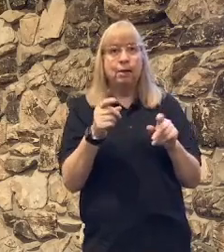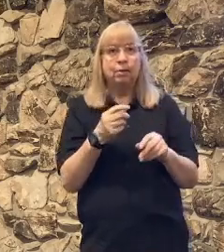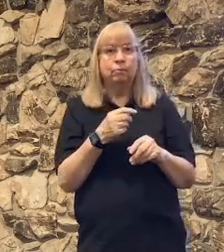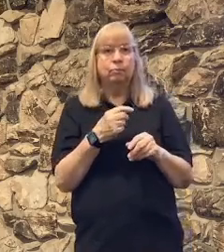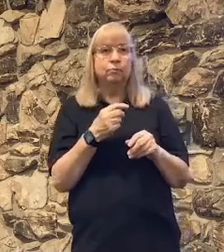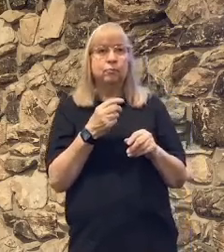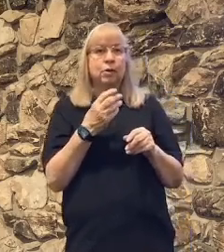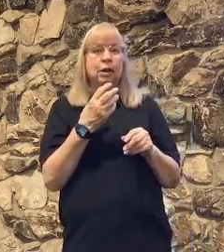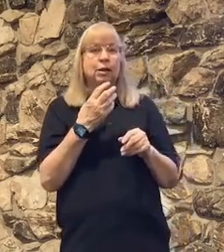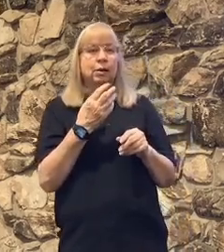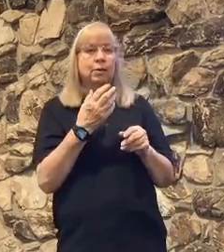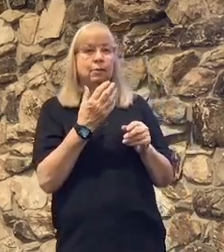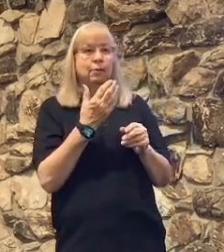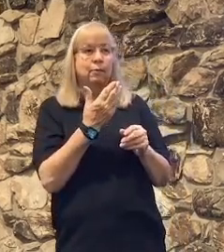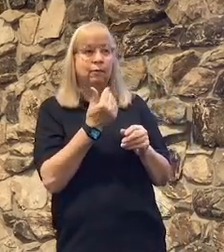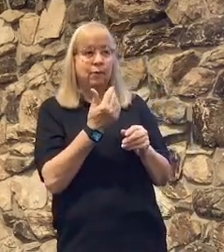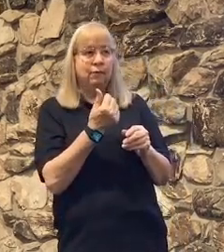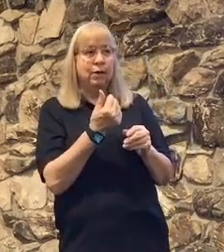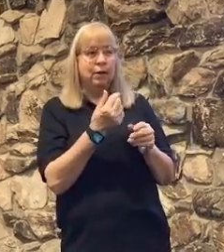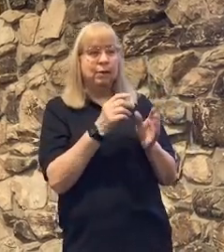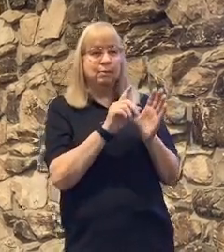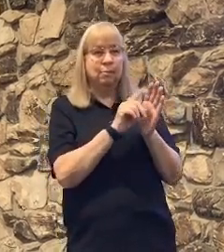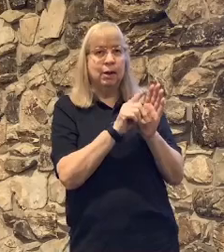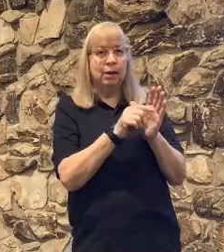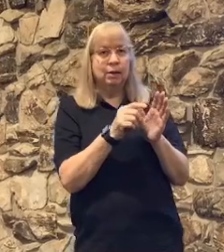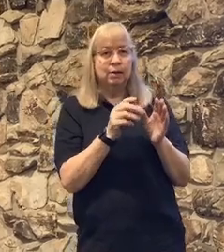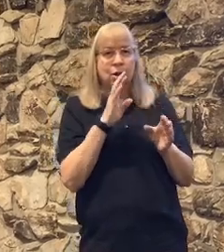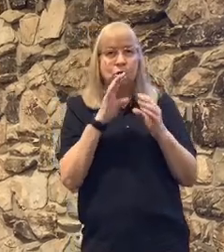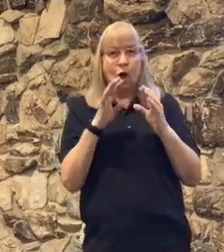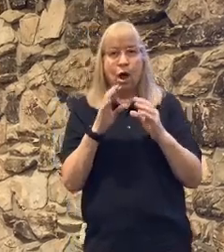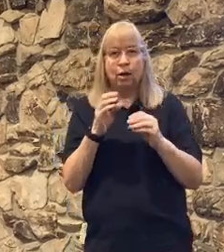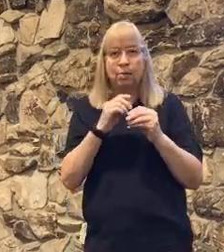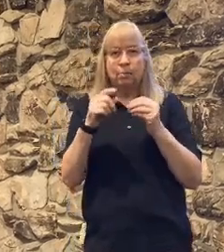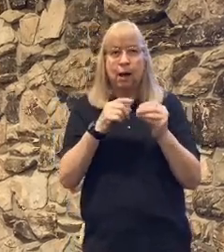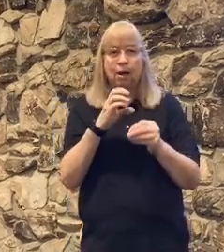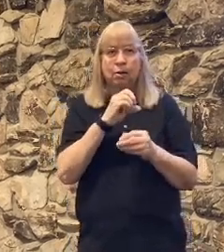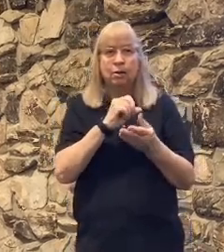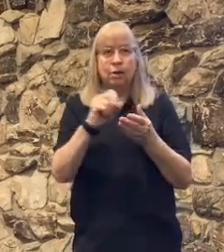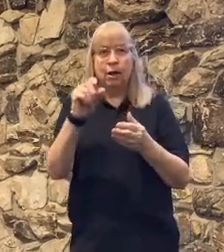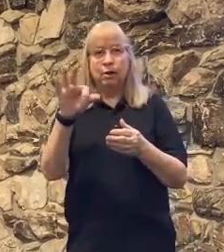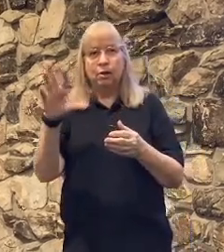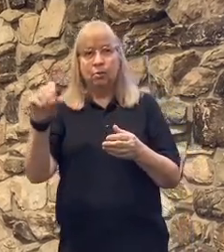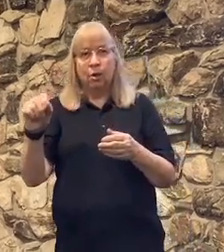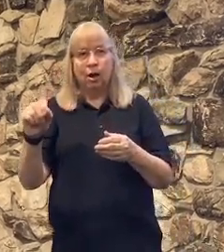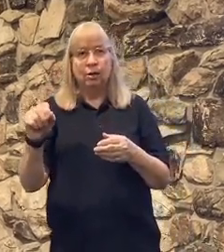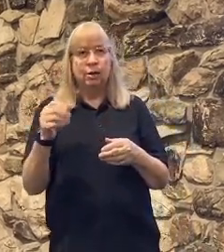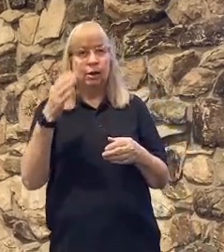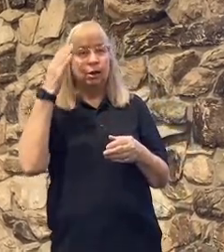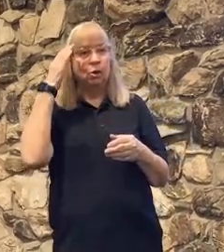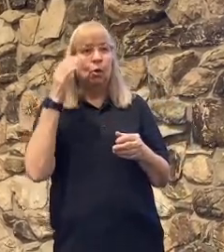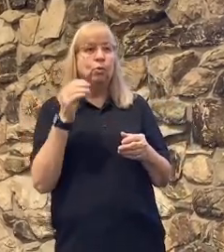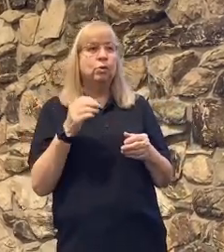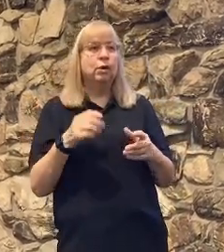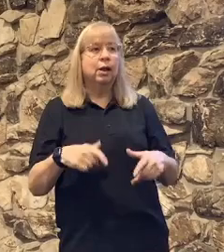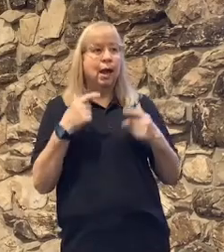He could see the joy within me without hearing too much of the story to know that life is going well here.